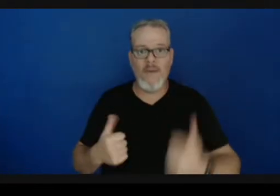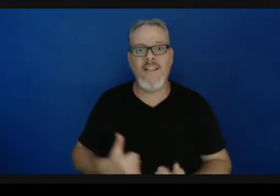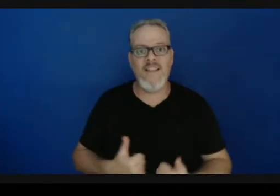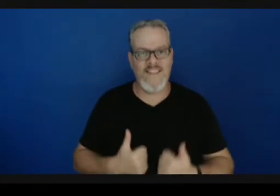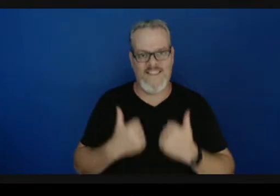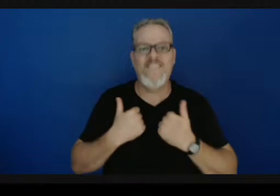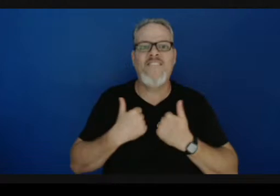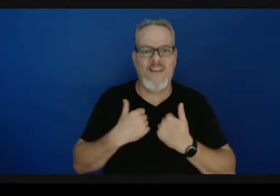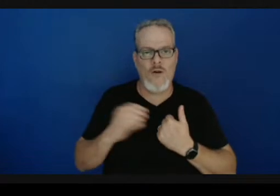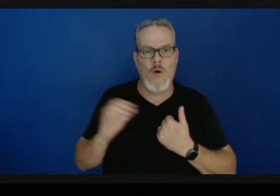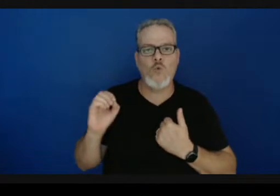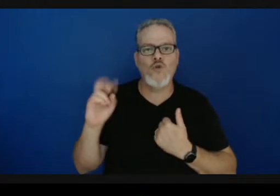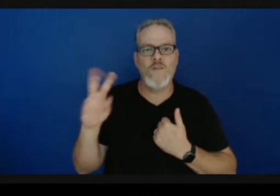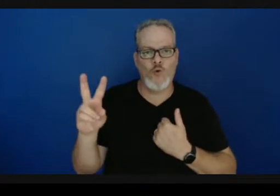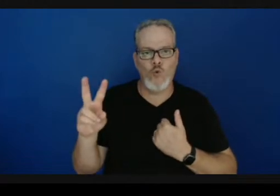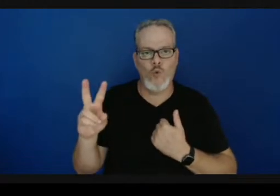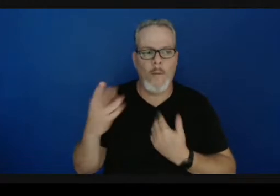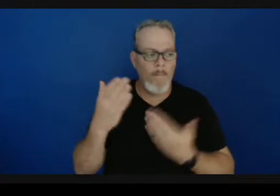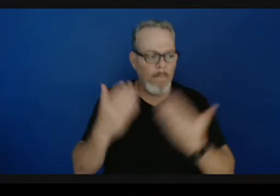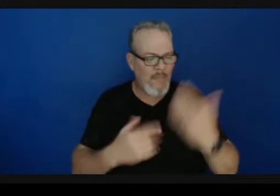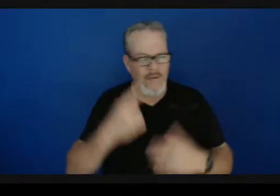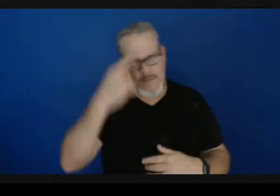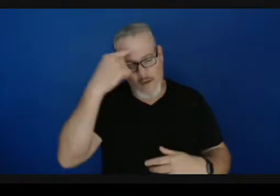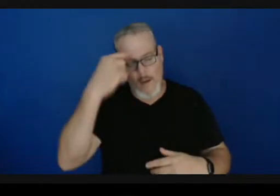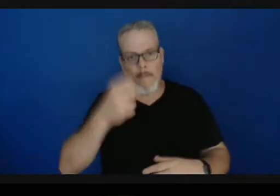idea. At least beat the traffic.